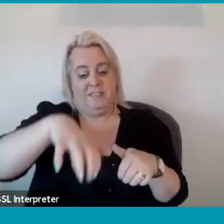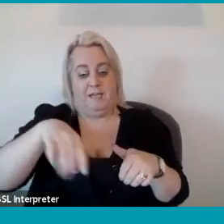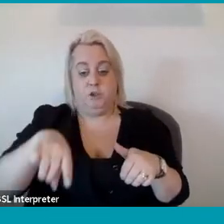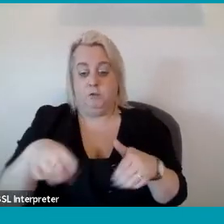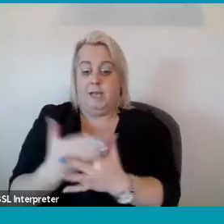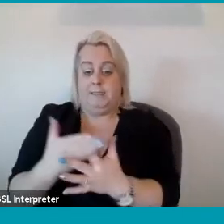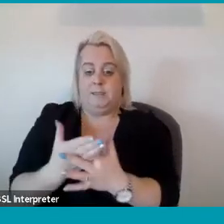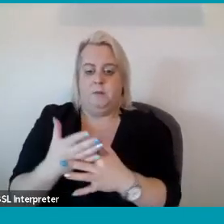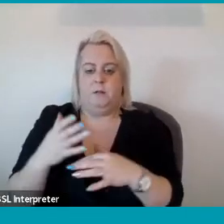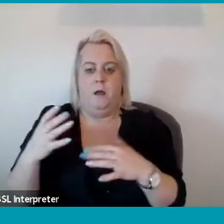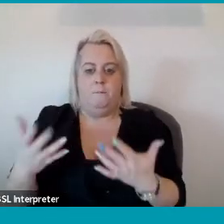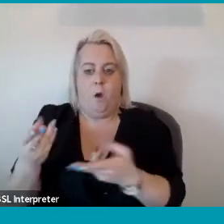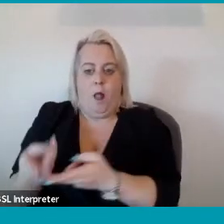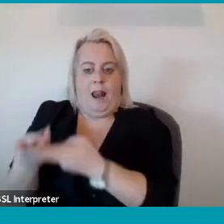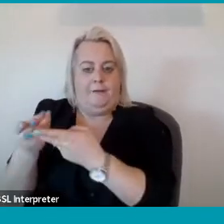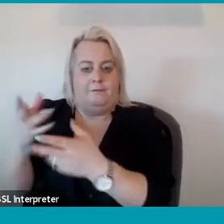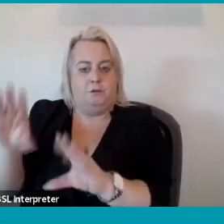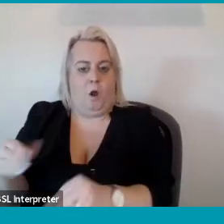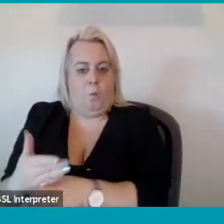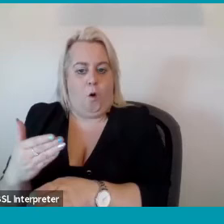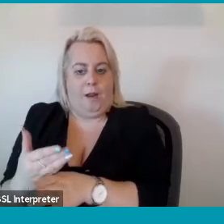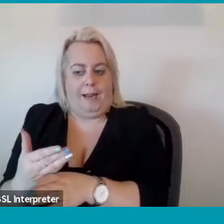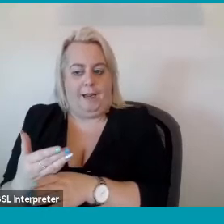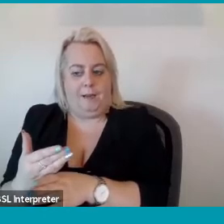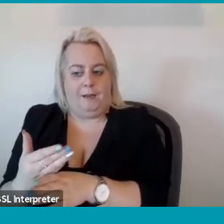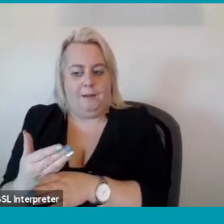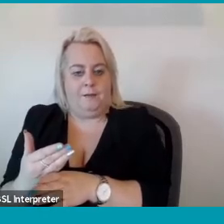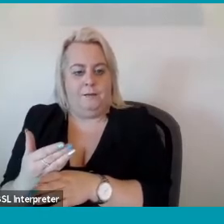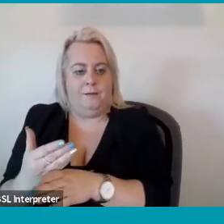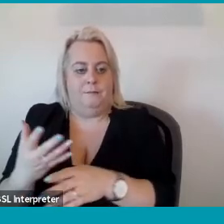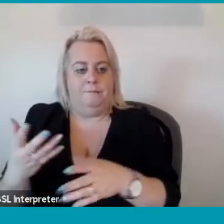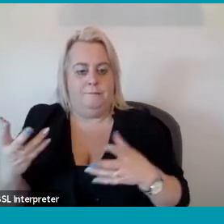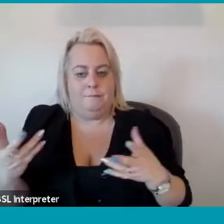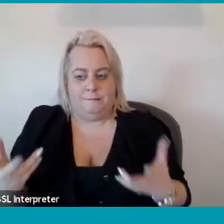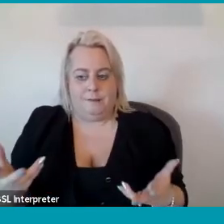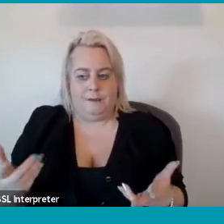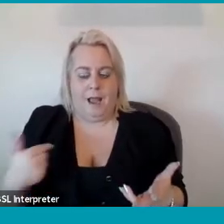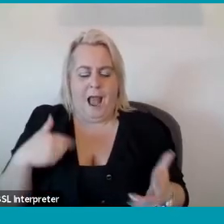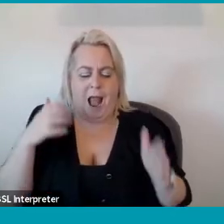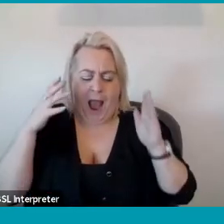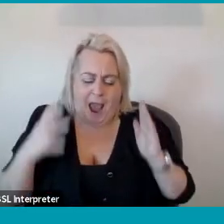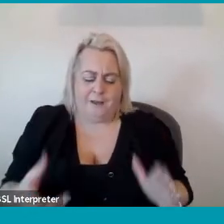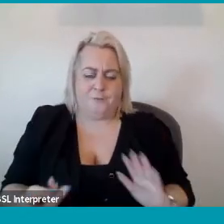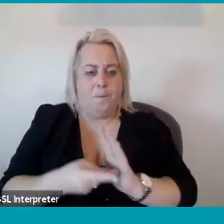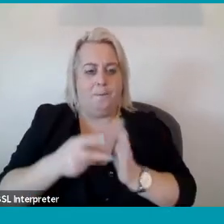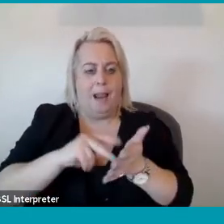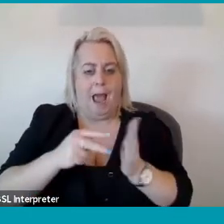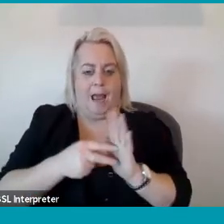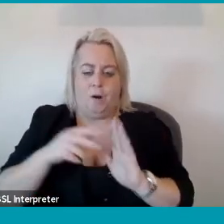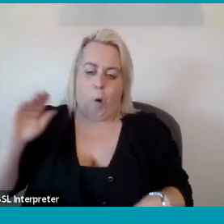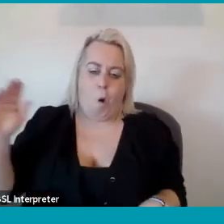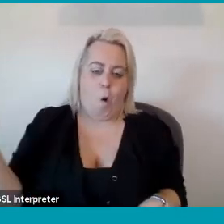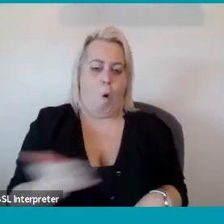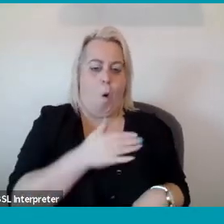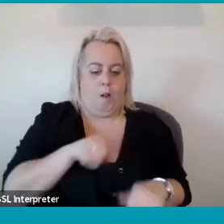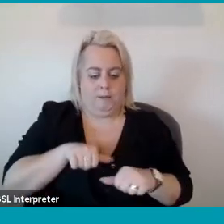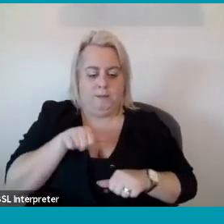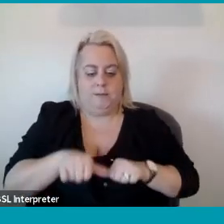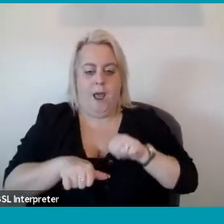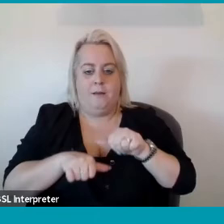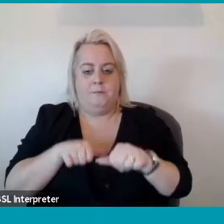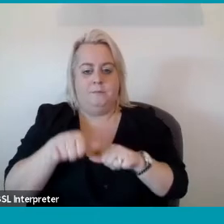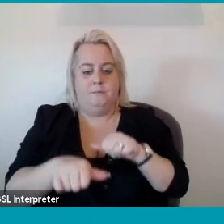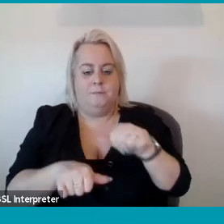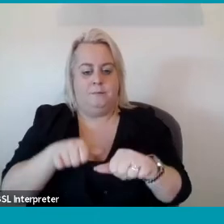to that I can use a lift to get back to that place I'm going. So I have to think about, how am I going to manage each stage in